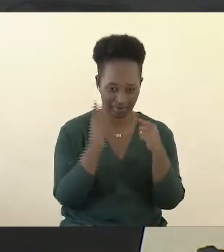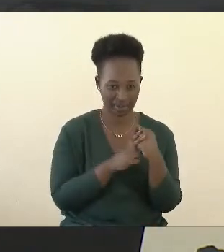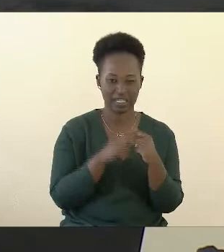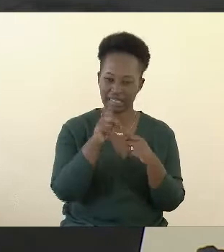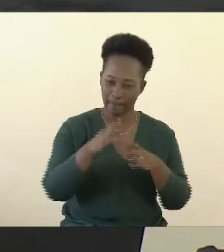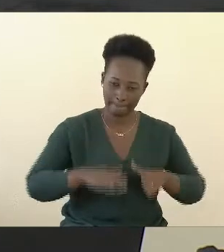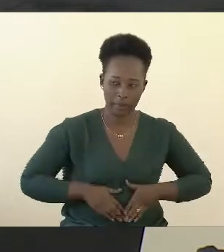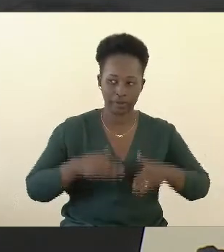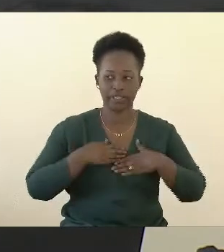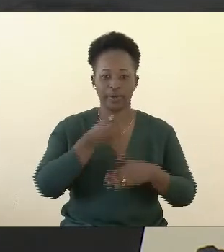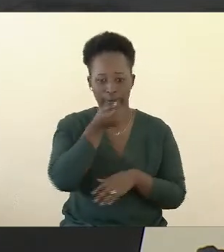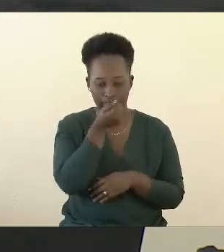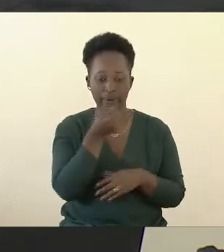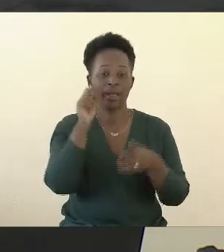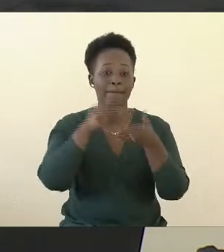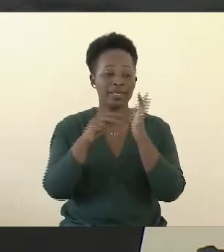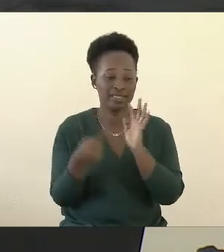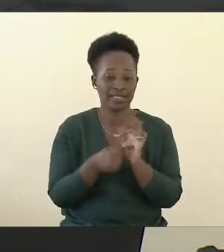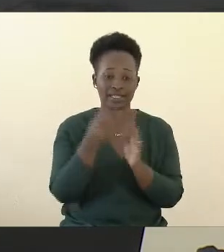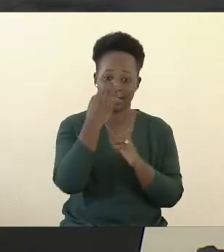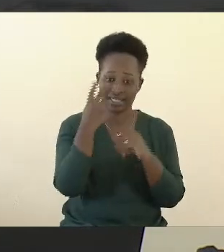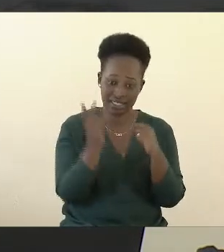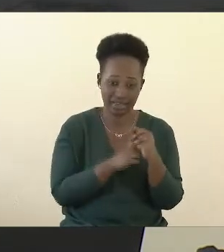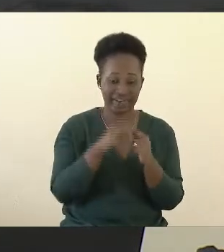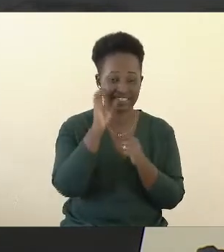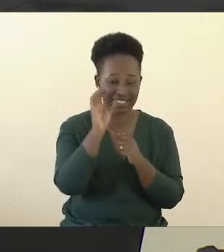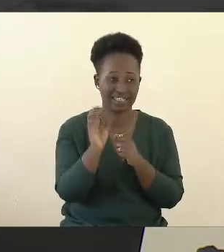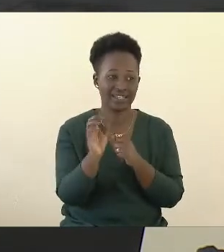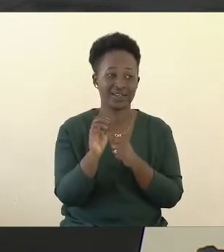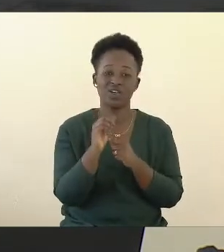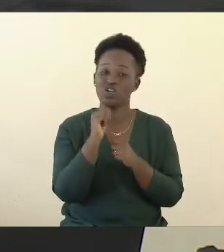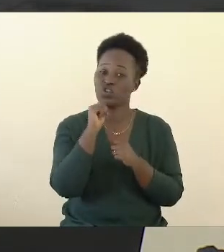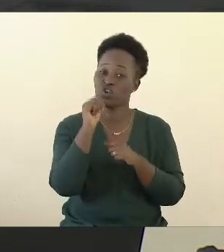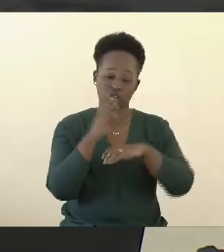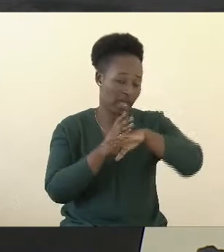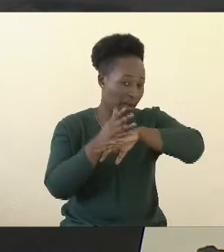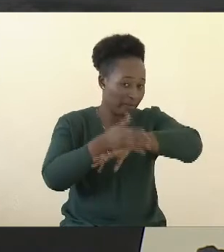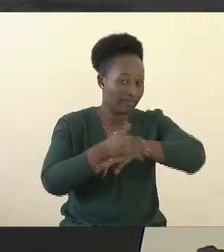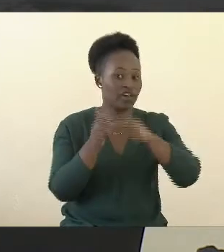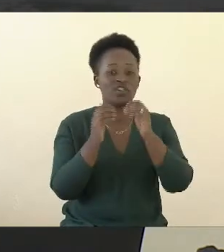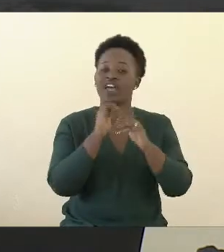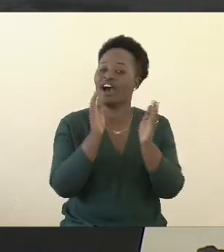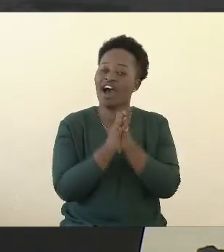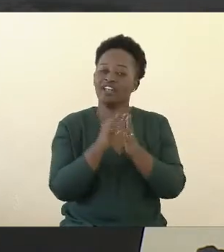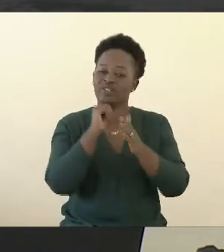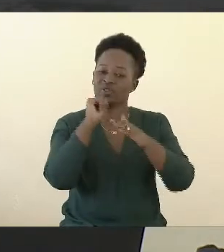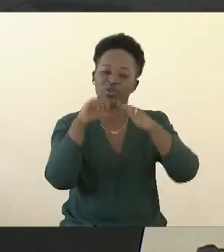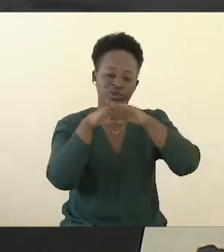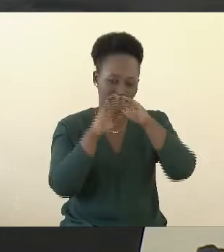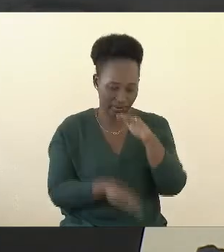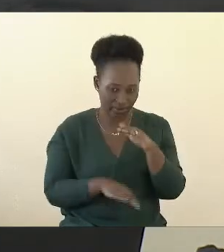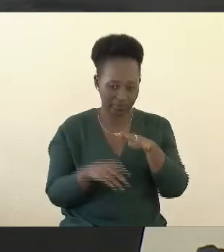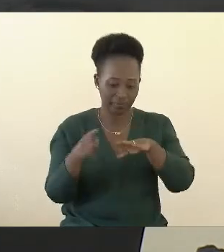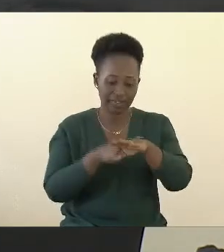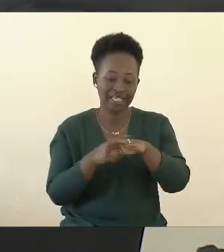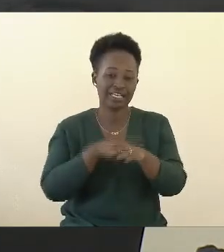temperature. So it means that 37 degrees Celsius should not go above and should not go below. So the skin